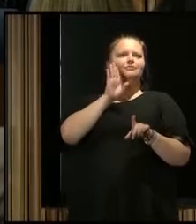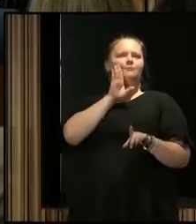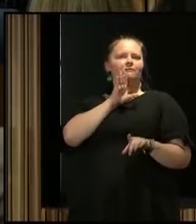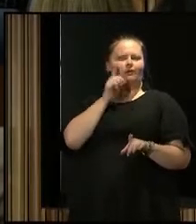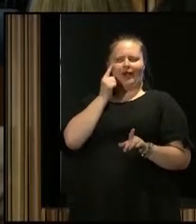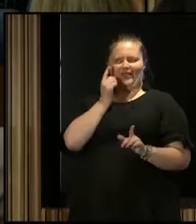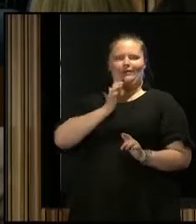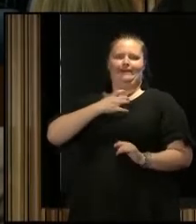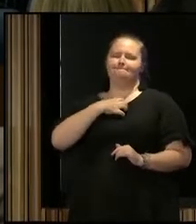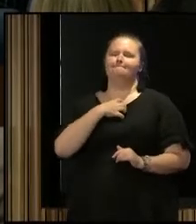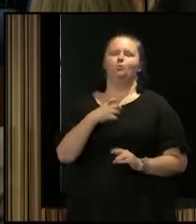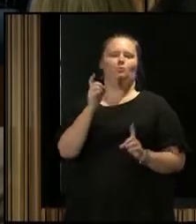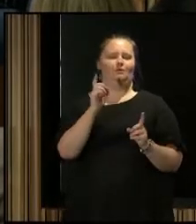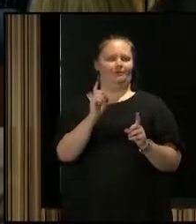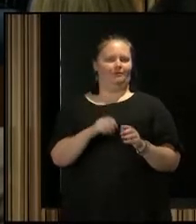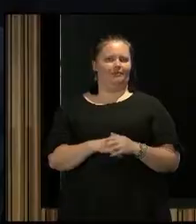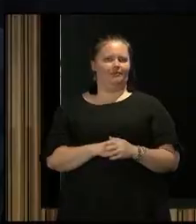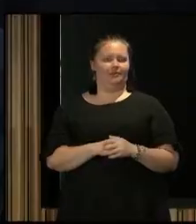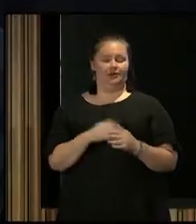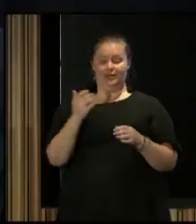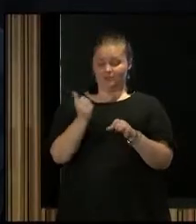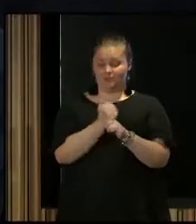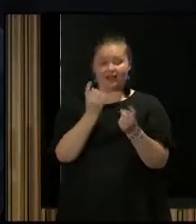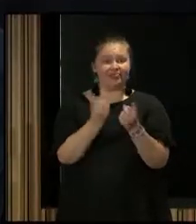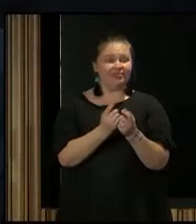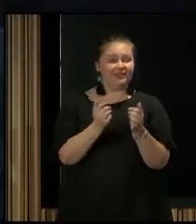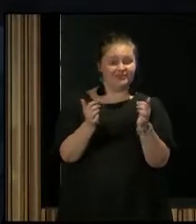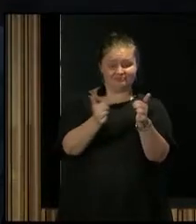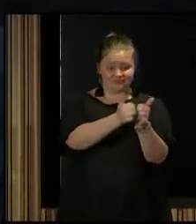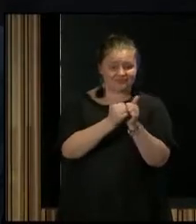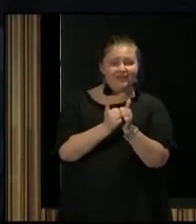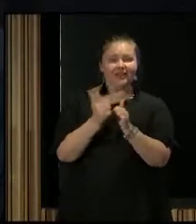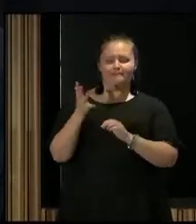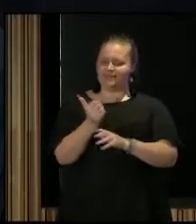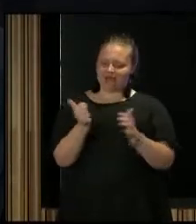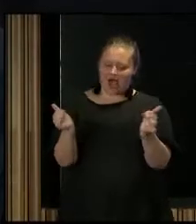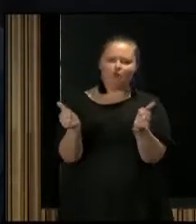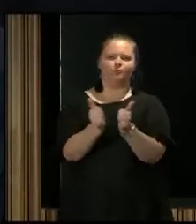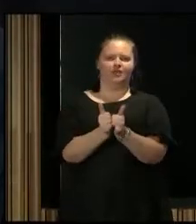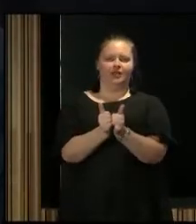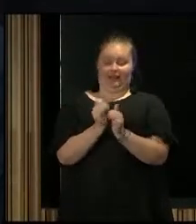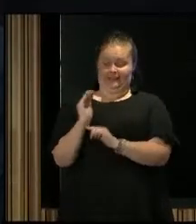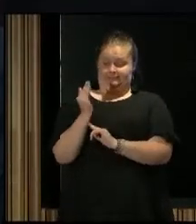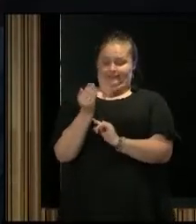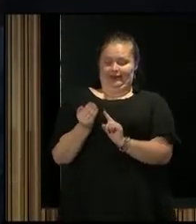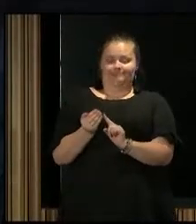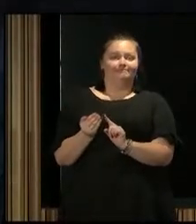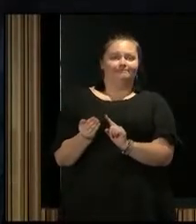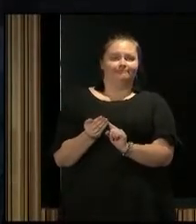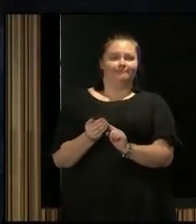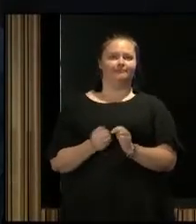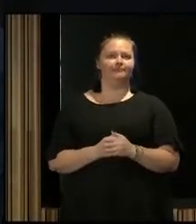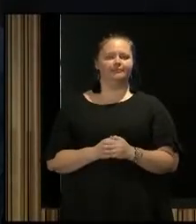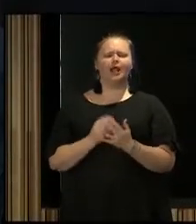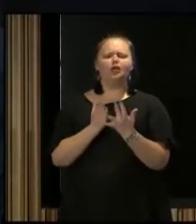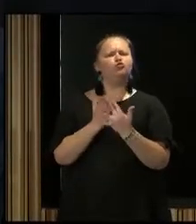it even more than ever. We need to make stuff together. We need to agree on things. That's in the immediate future. During